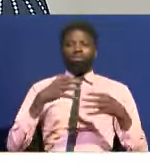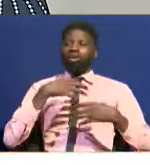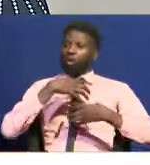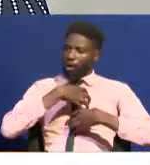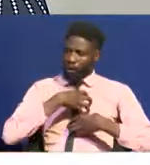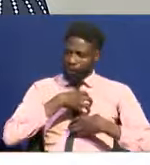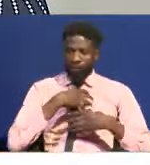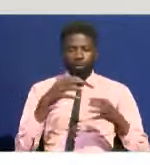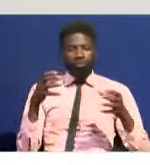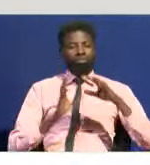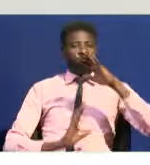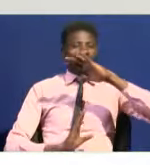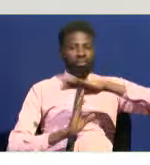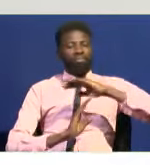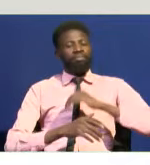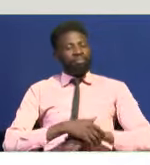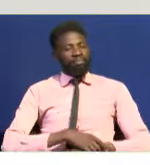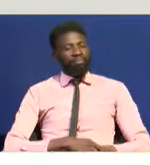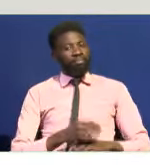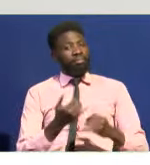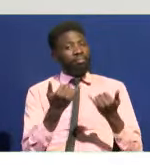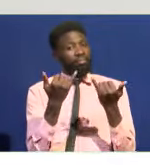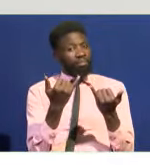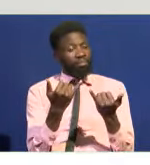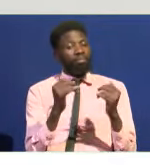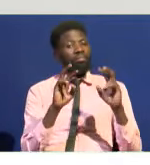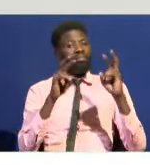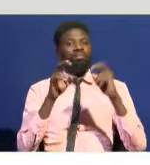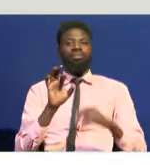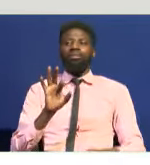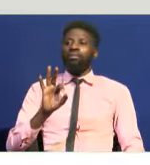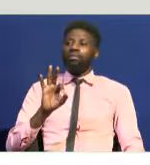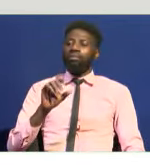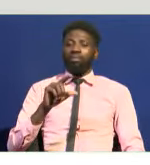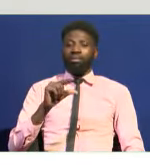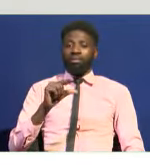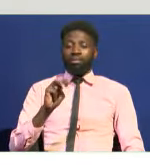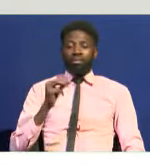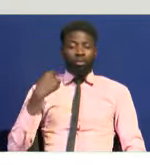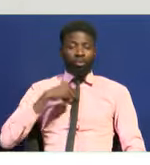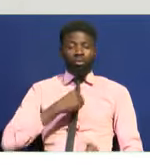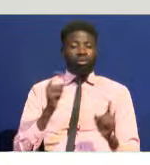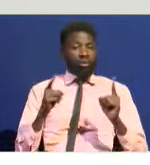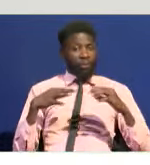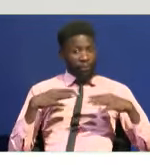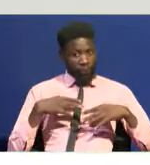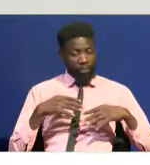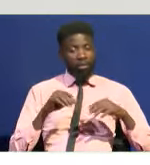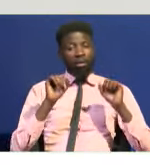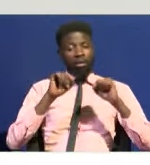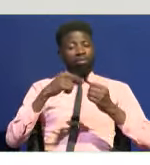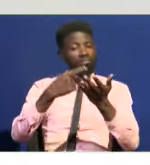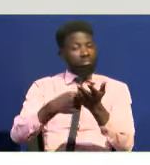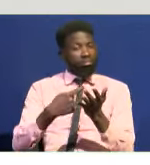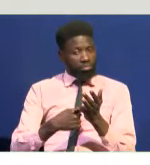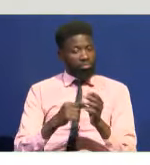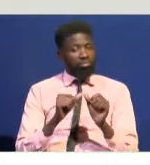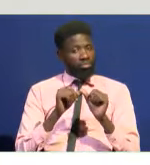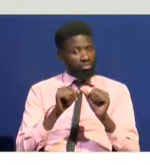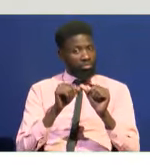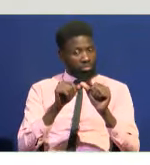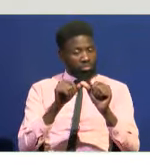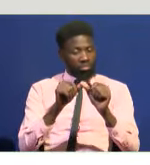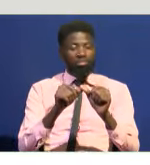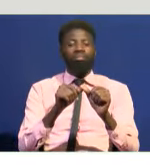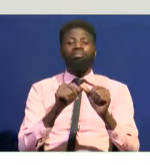Especially the retirees. Yes. On that note, in as far as matters of FGM are concerned, we take our first break. Remember, you can also be part of this conversation. Get us on X